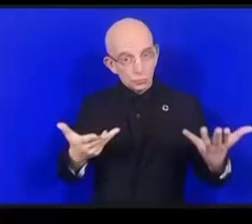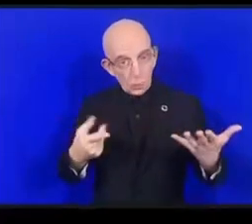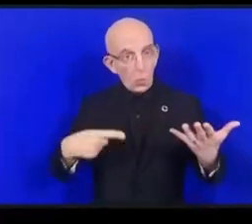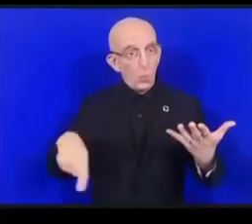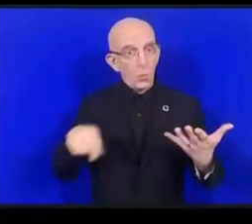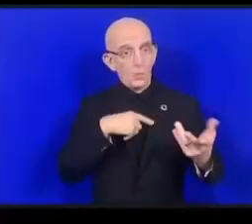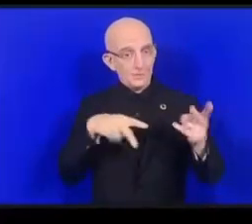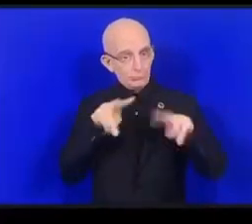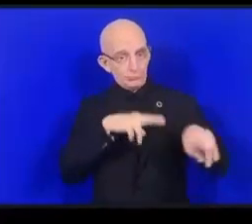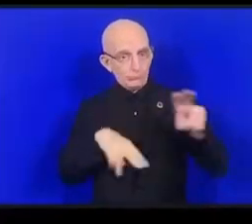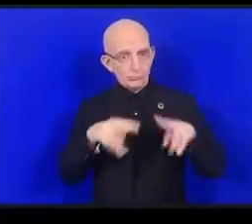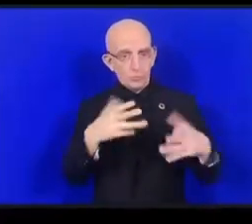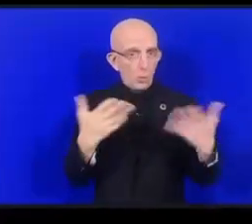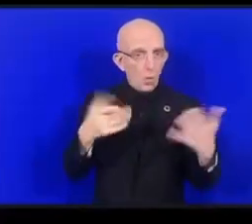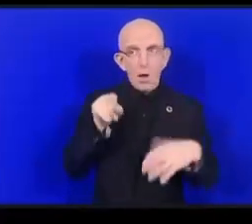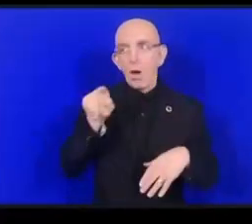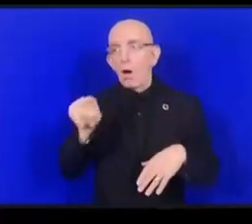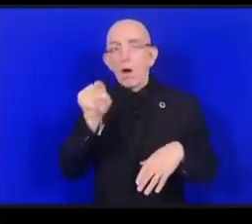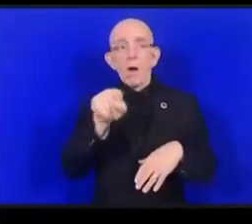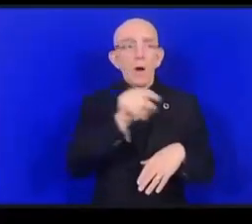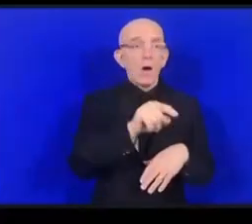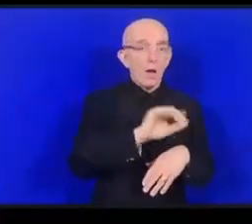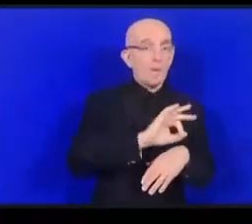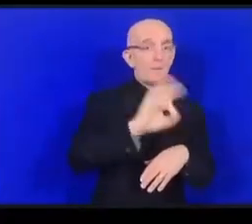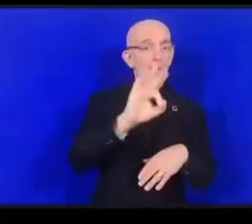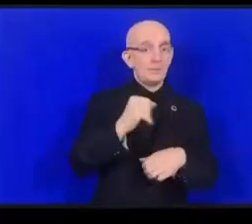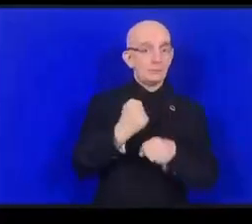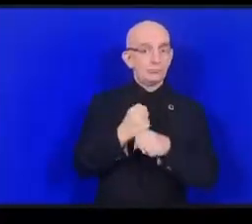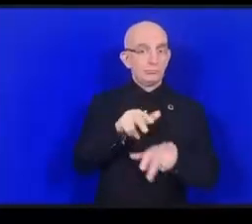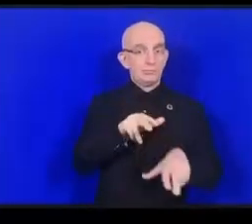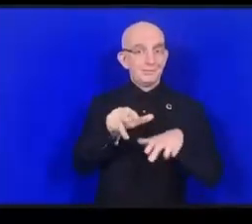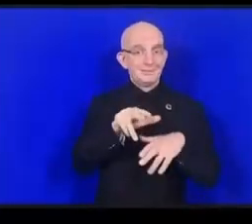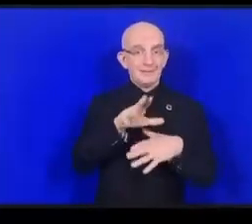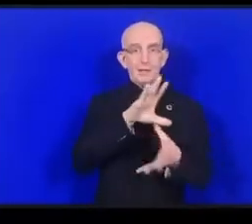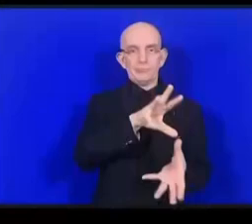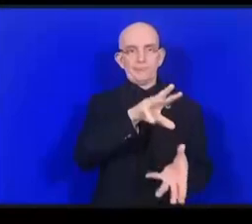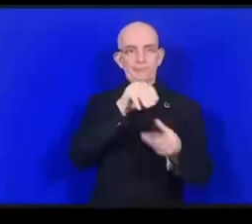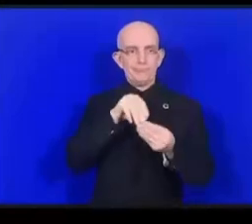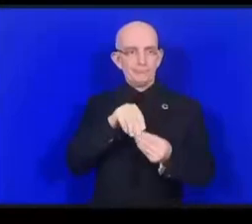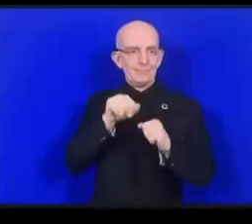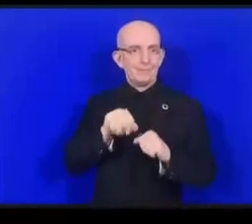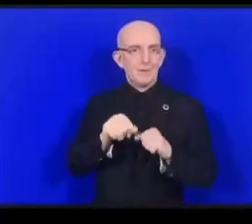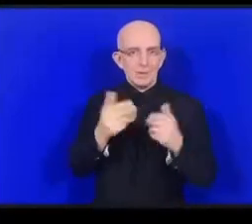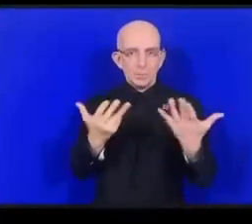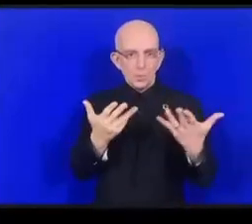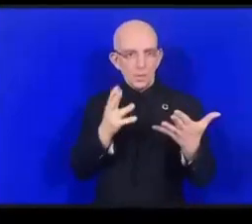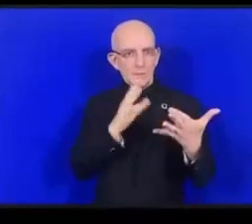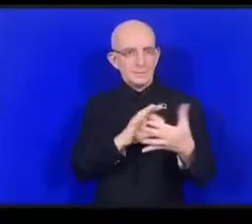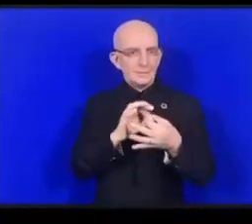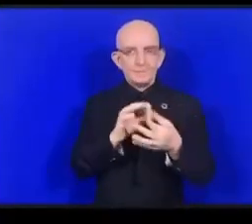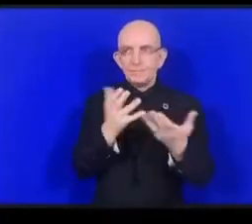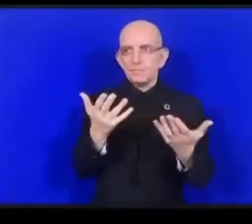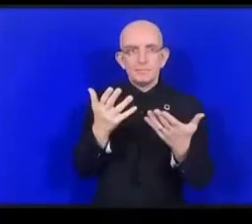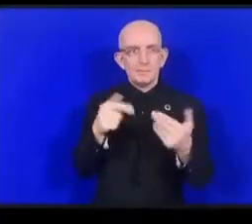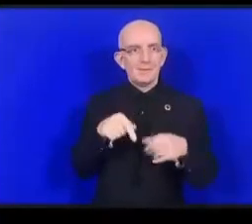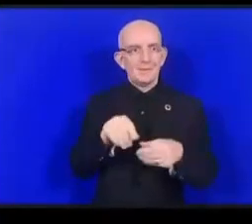to interact with human populations, with cities, with people in general, were to